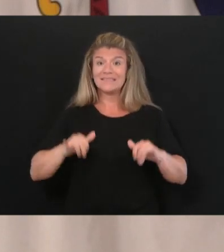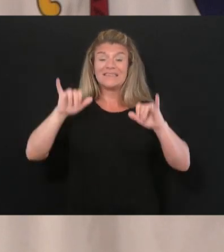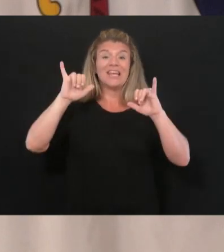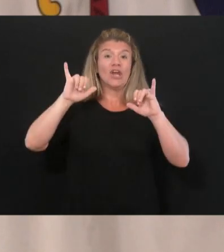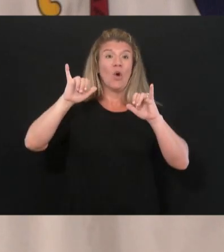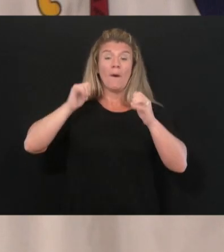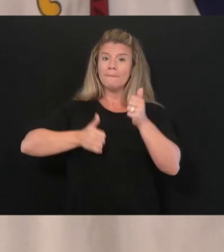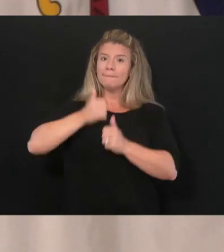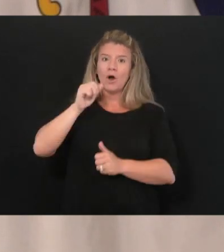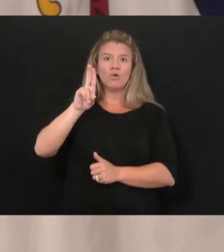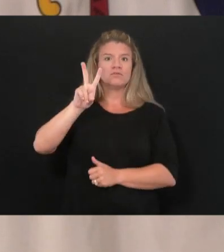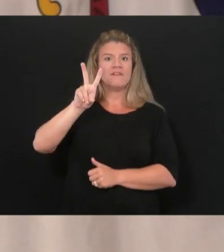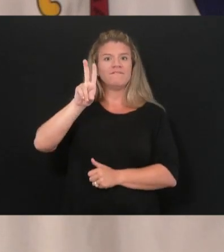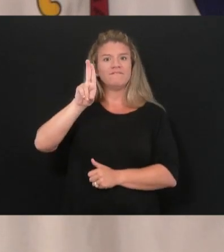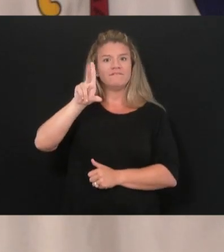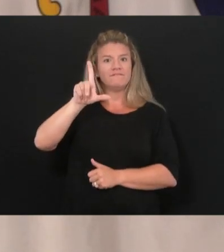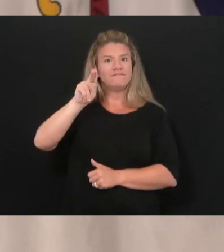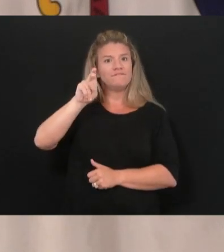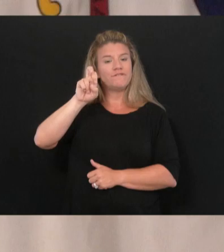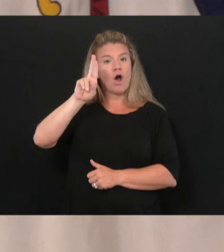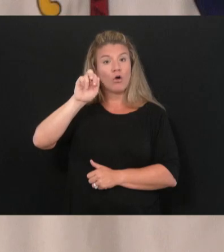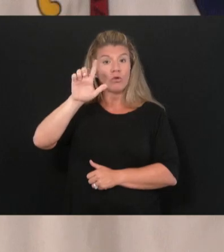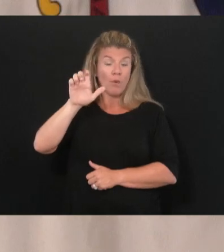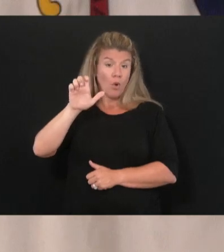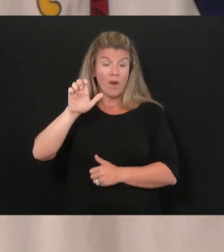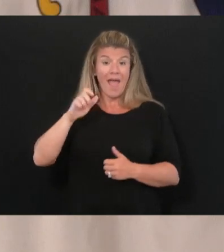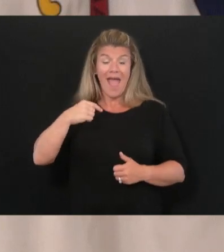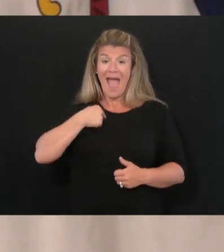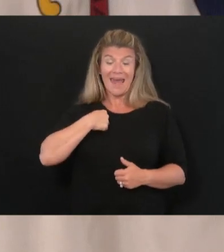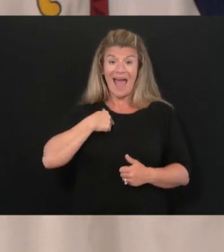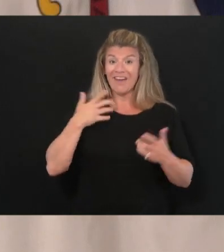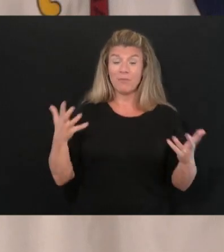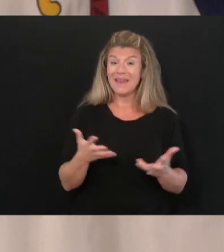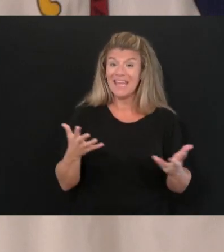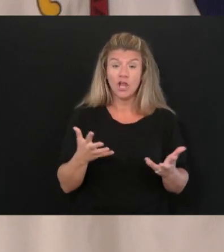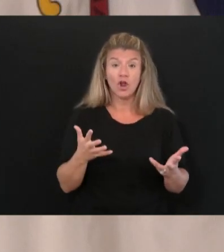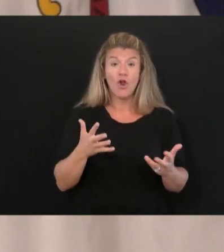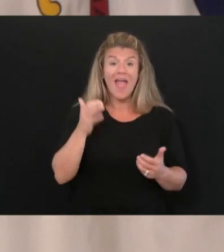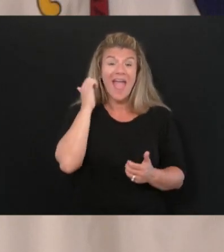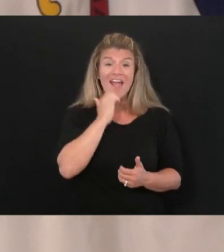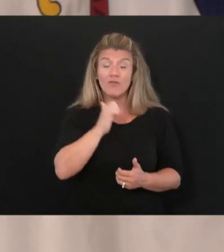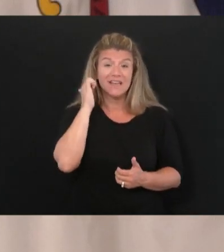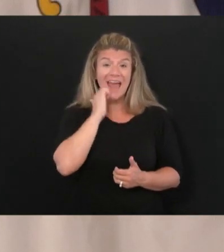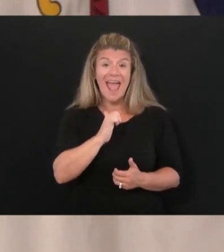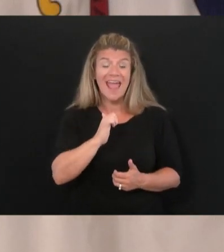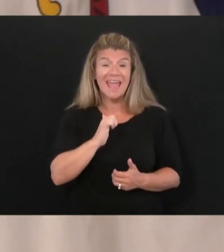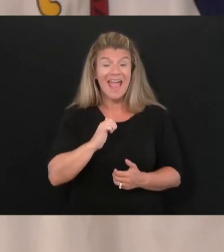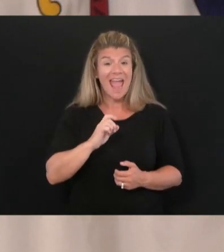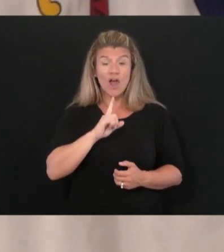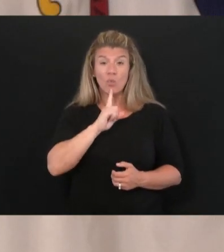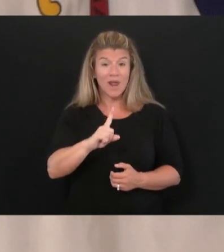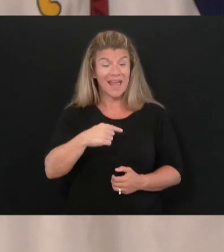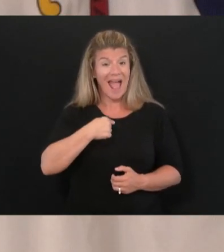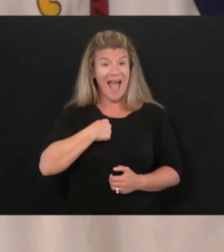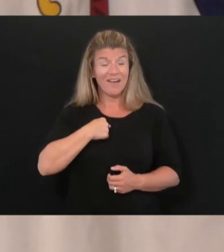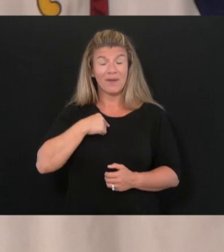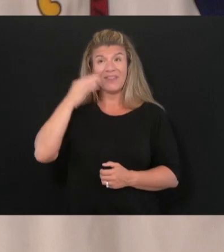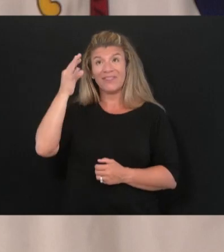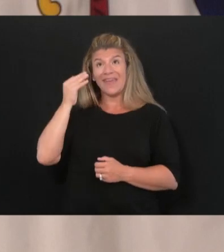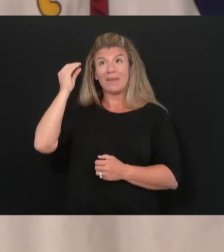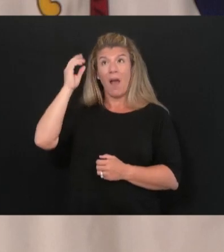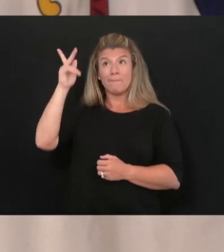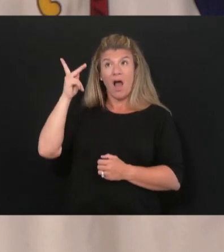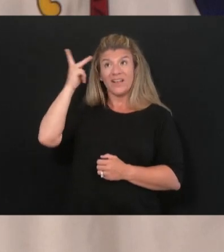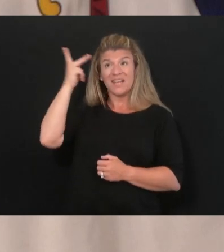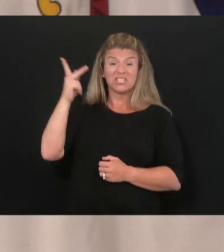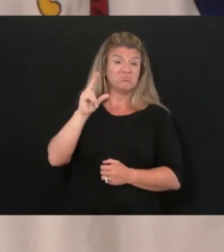any question, I have been here with the thought in mind of zero politics. I want